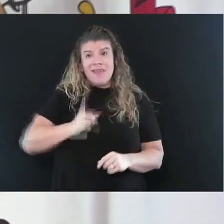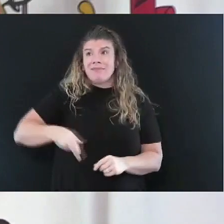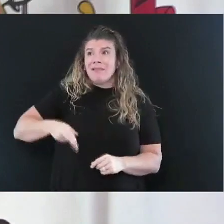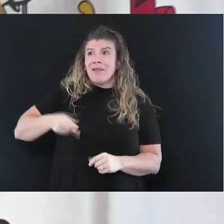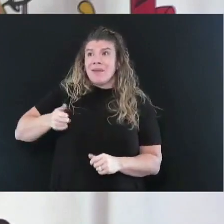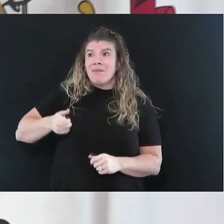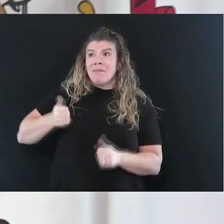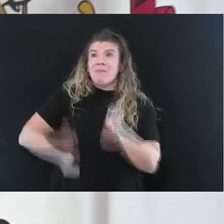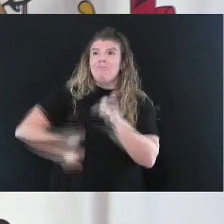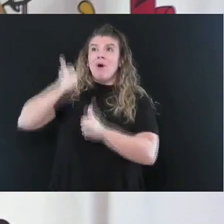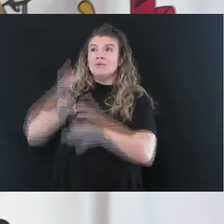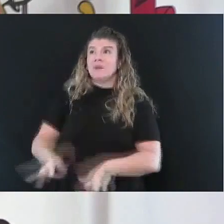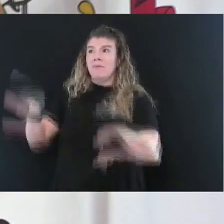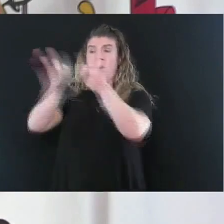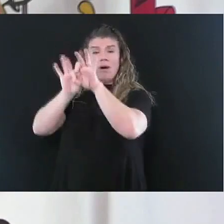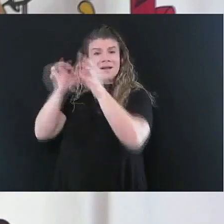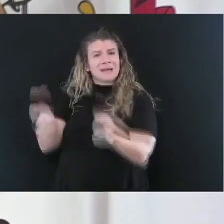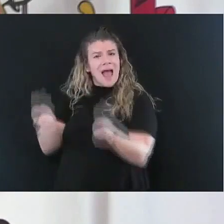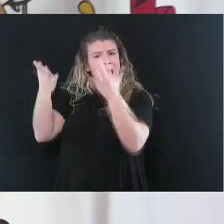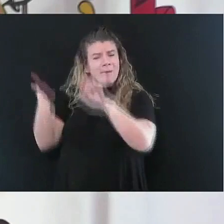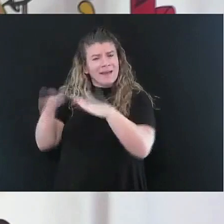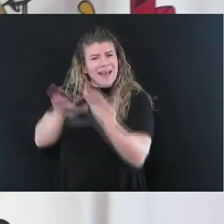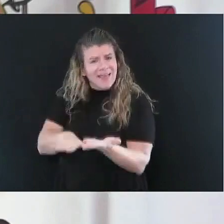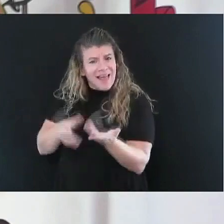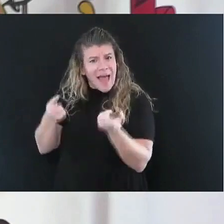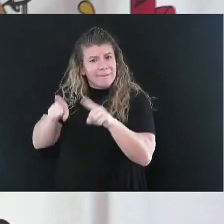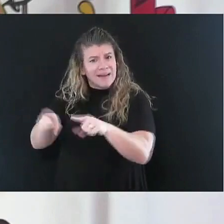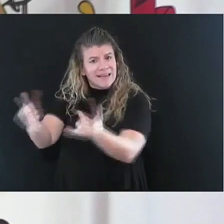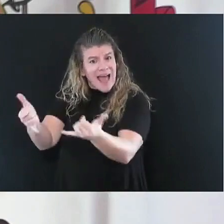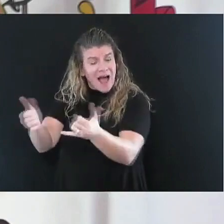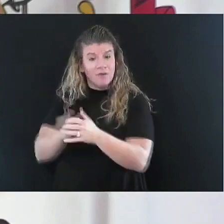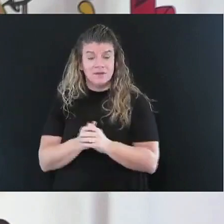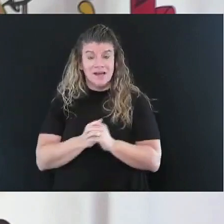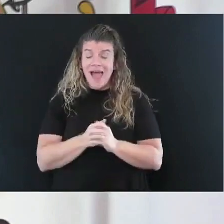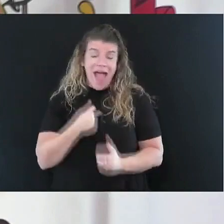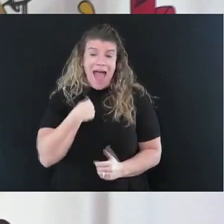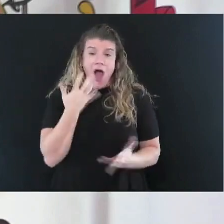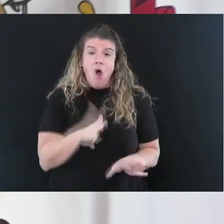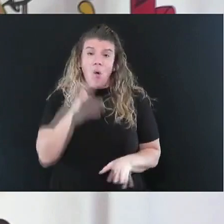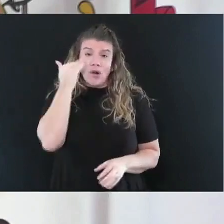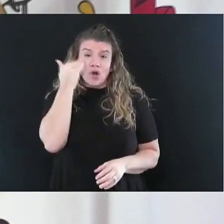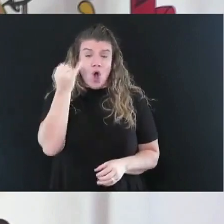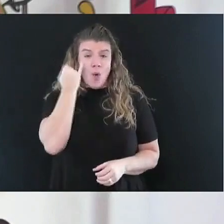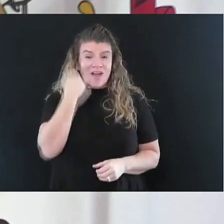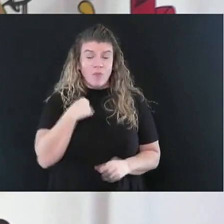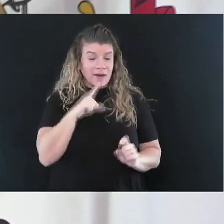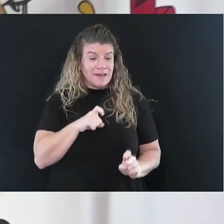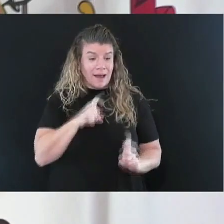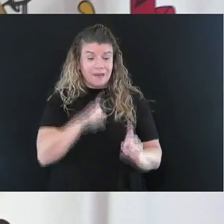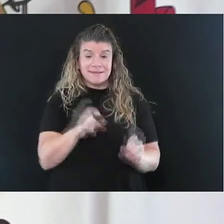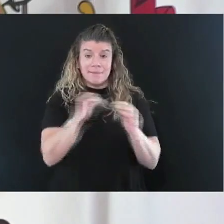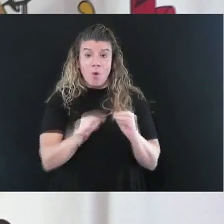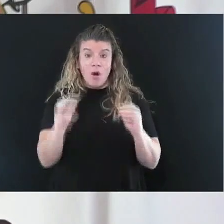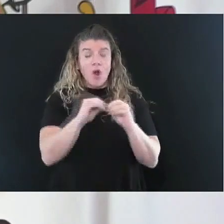And I know just as well as I know my name that if we would test more, we would be able to help and to